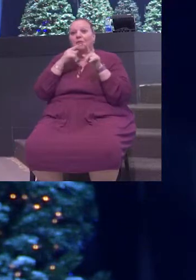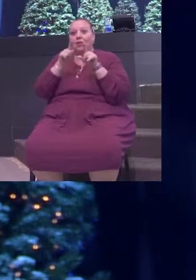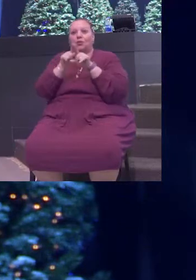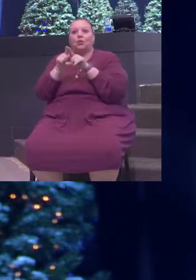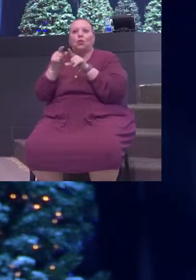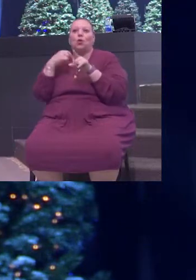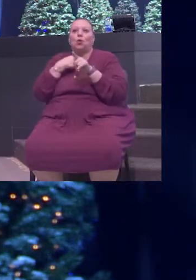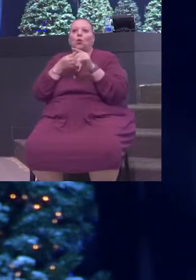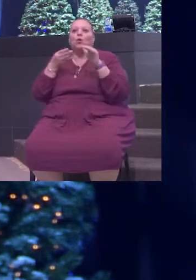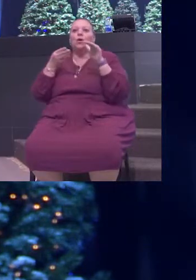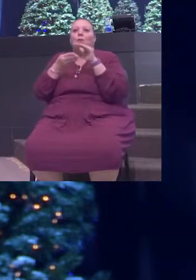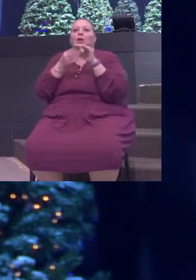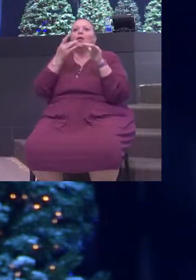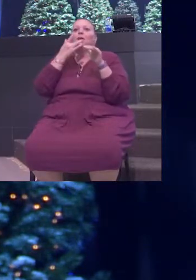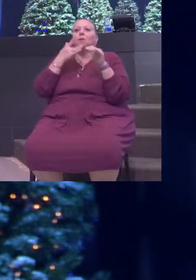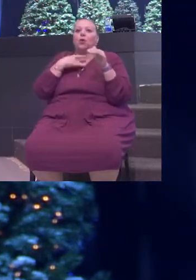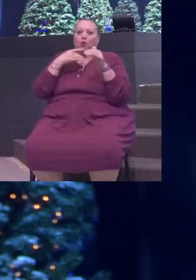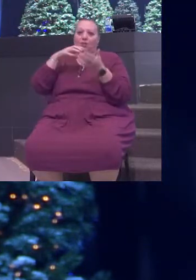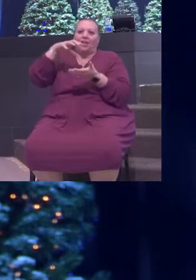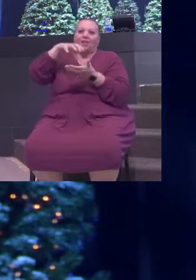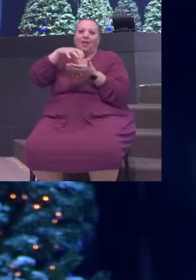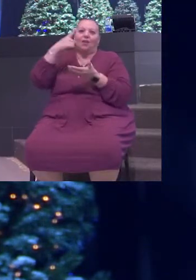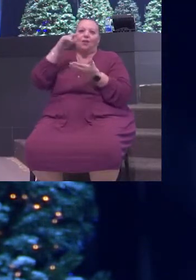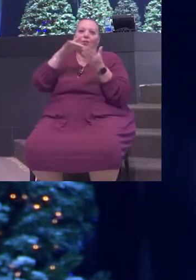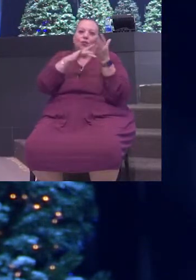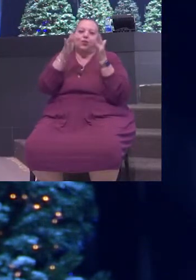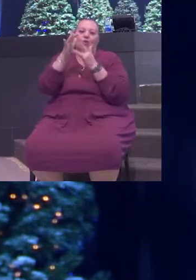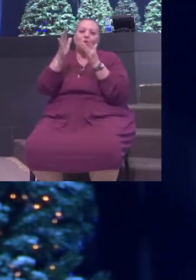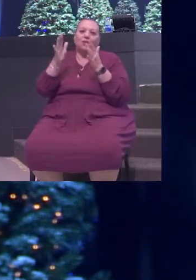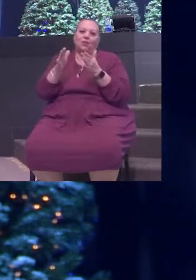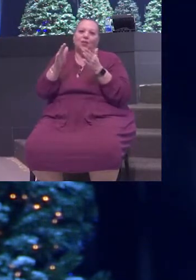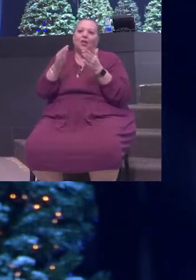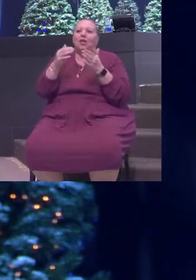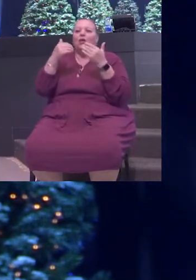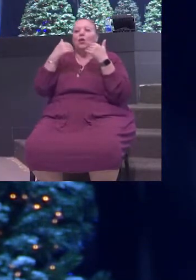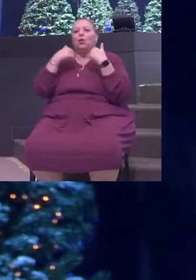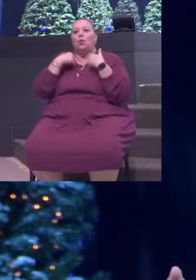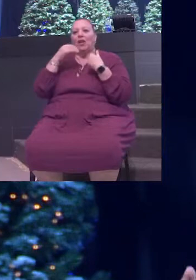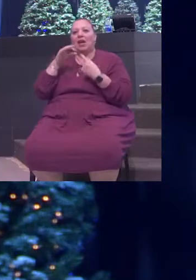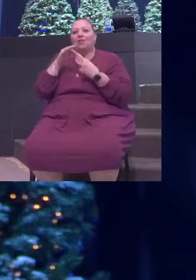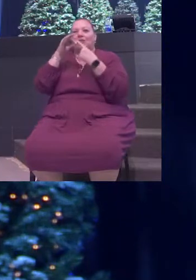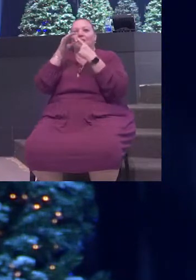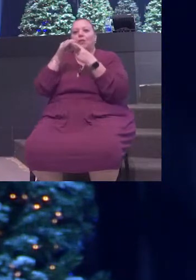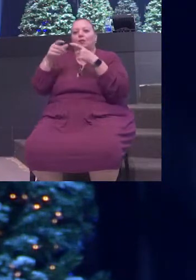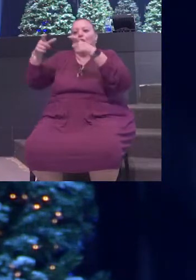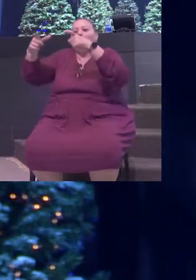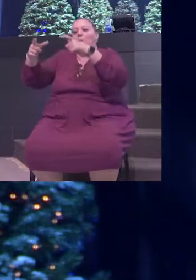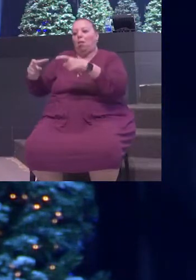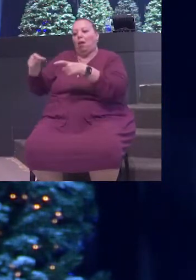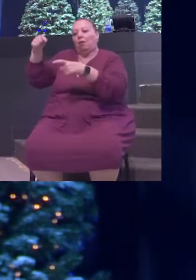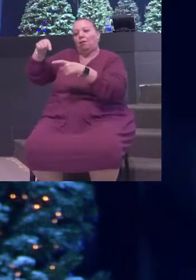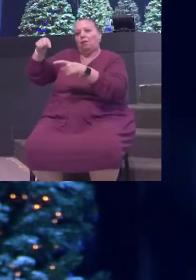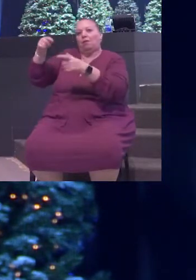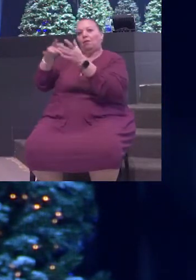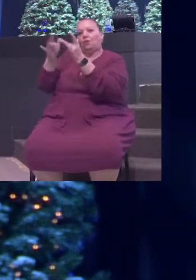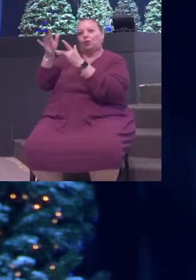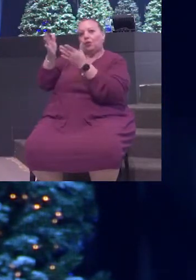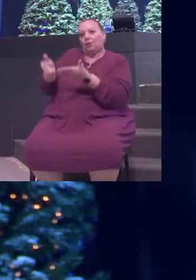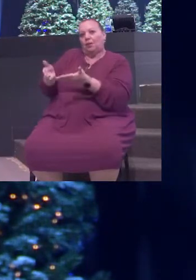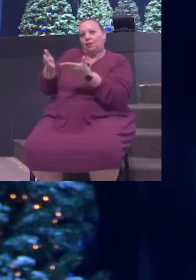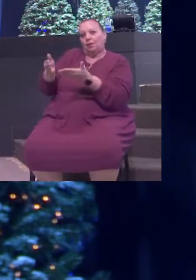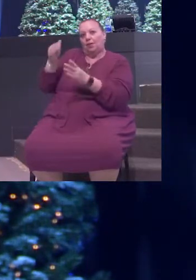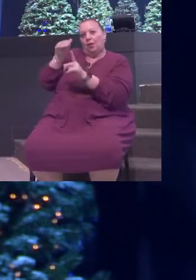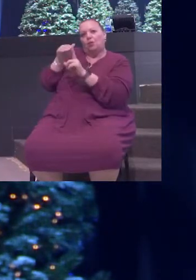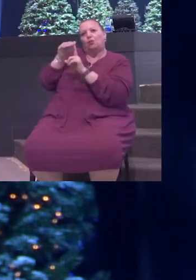that we bake a birthday cake for Jesus. And I like what she said. And we have a special plate for him